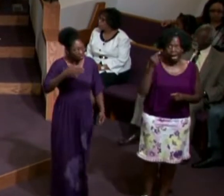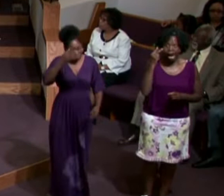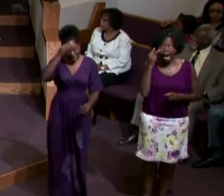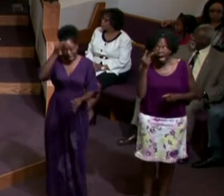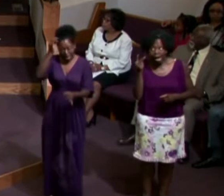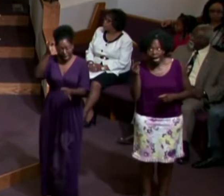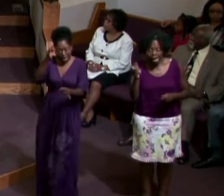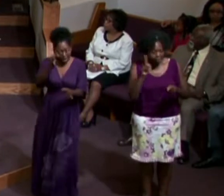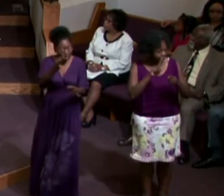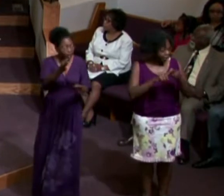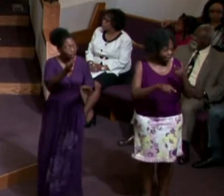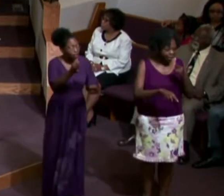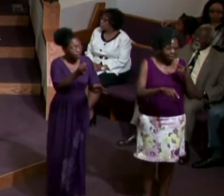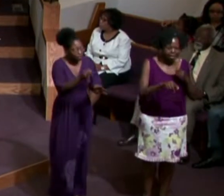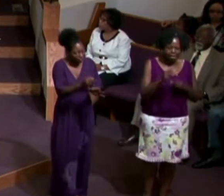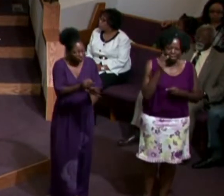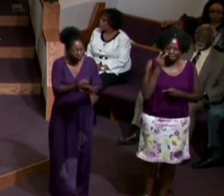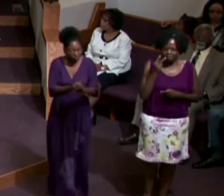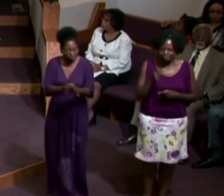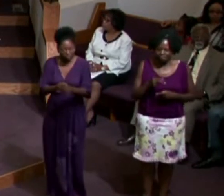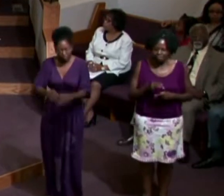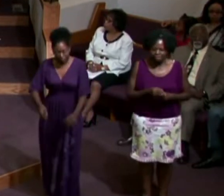My eyes. By faith. I